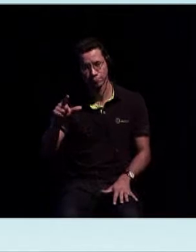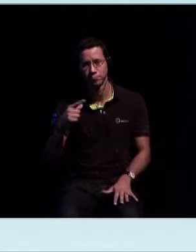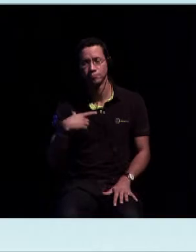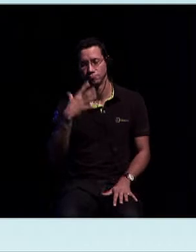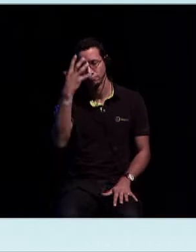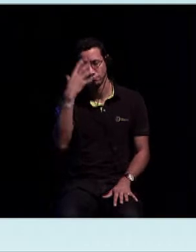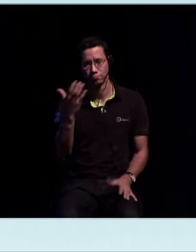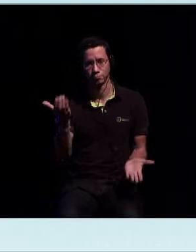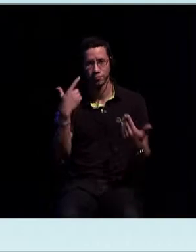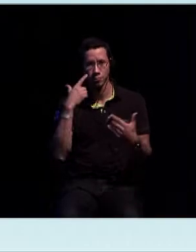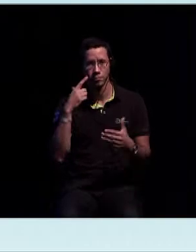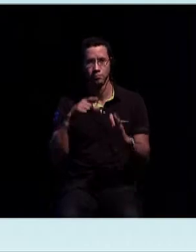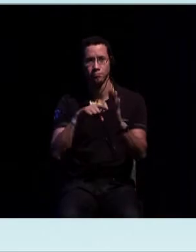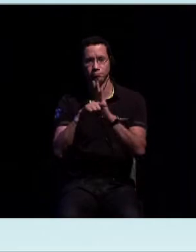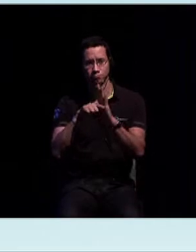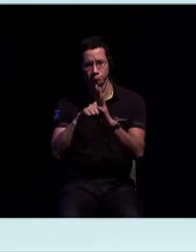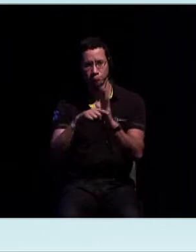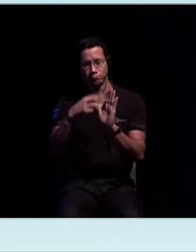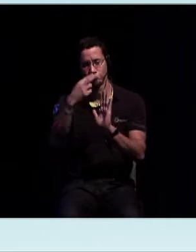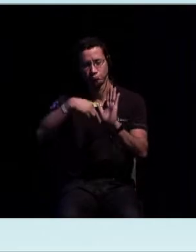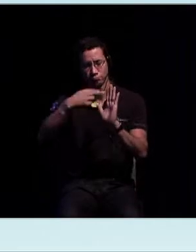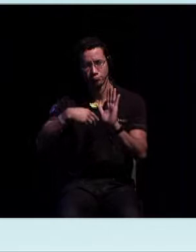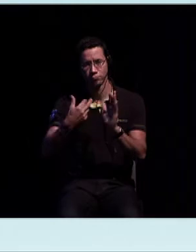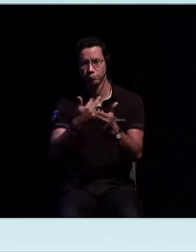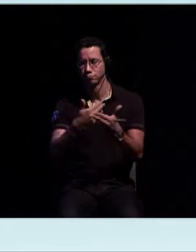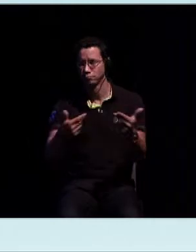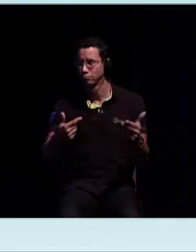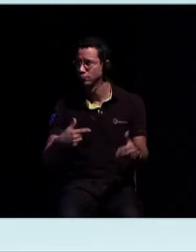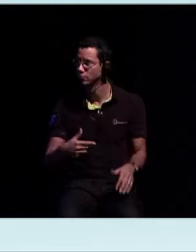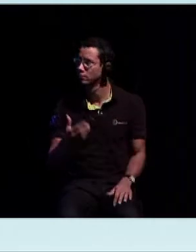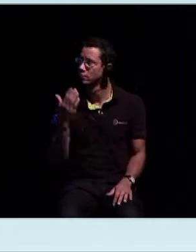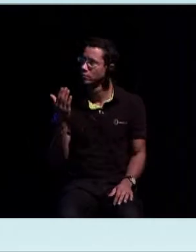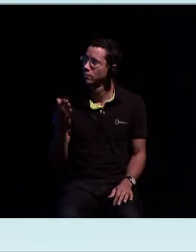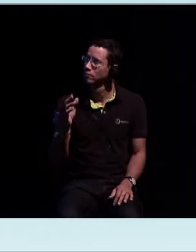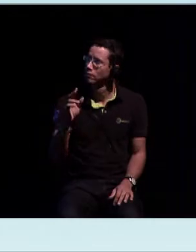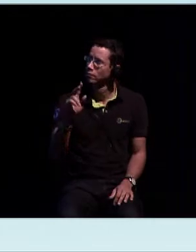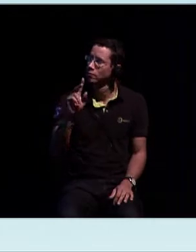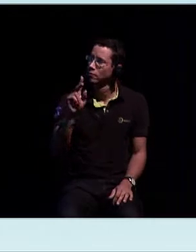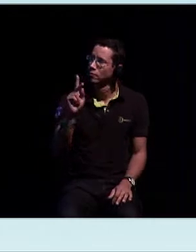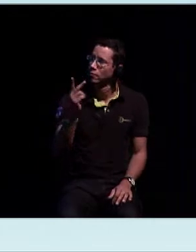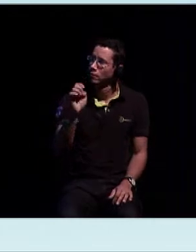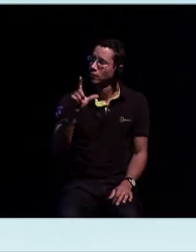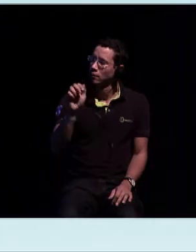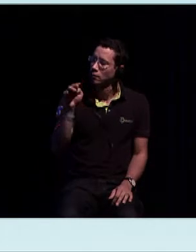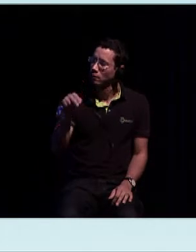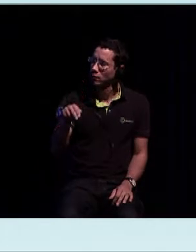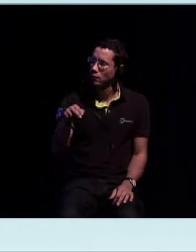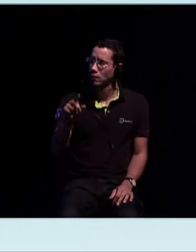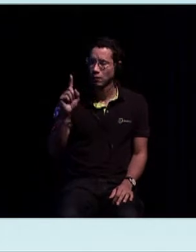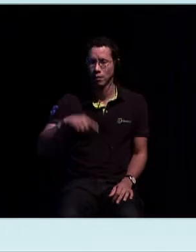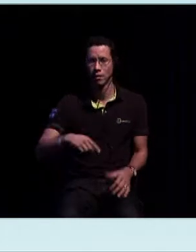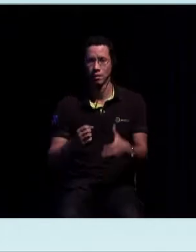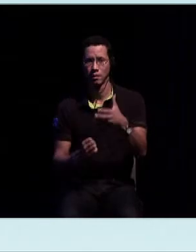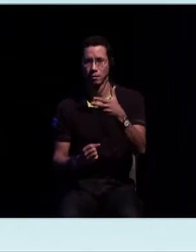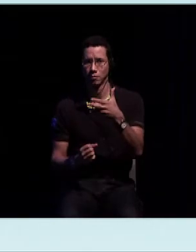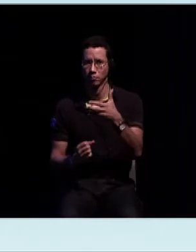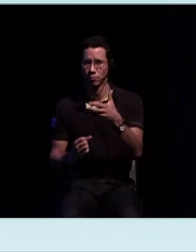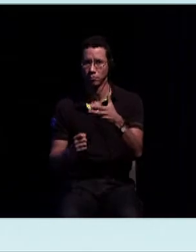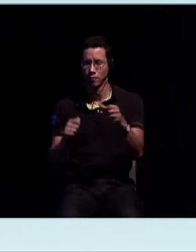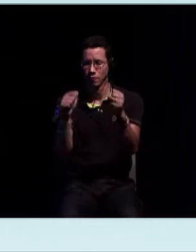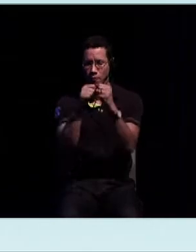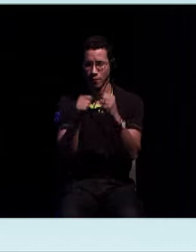had. So this is Ellen Trevorrow from the camp, who's a master basket weaver. And she's struggling to change the racism